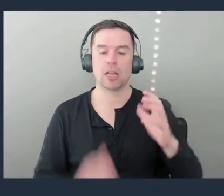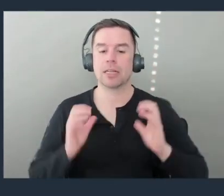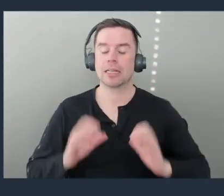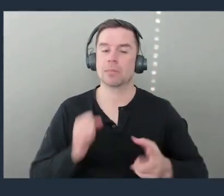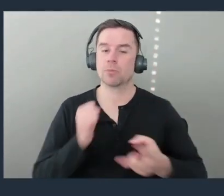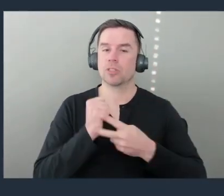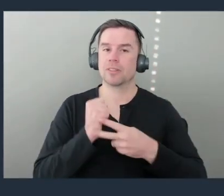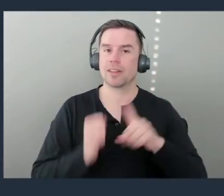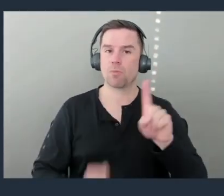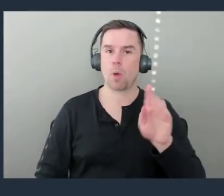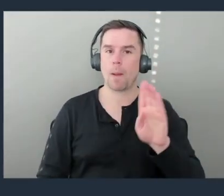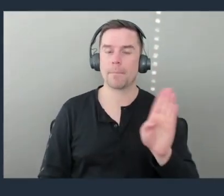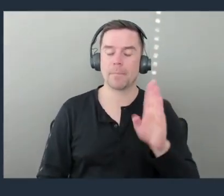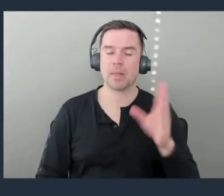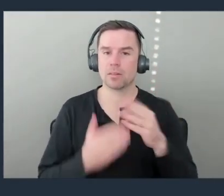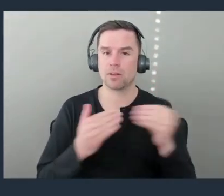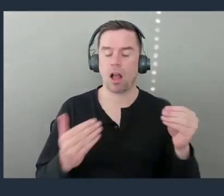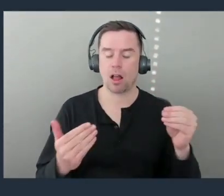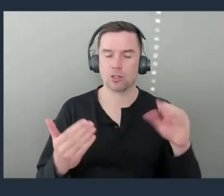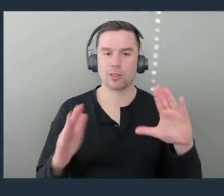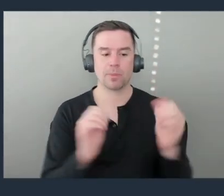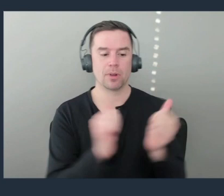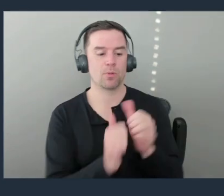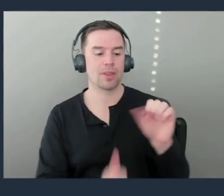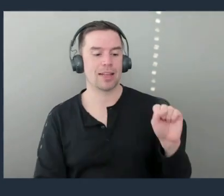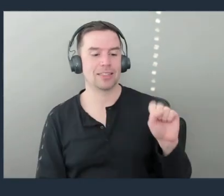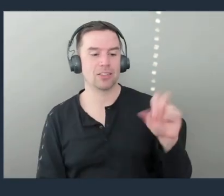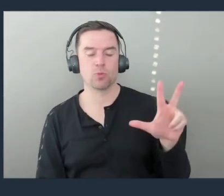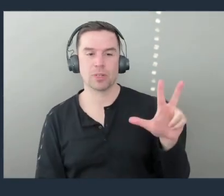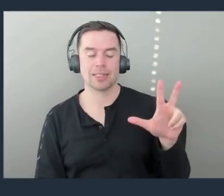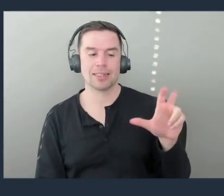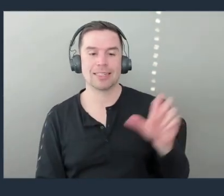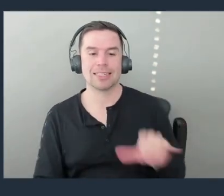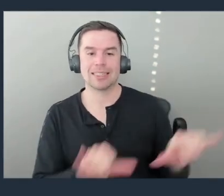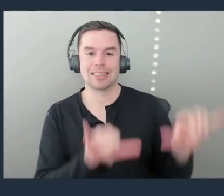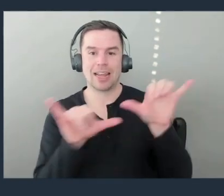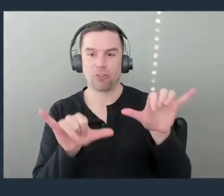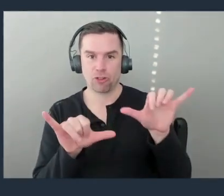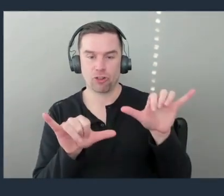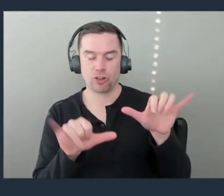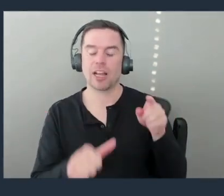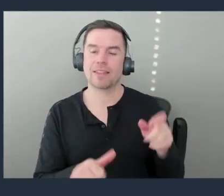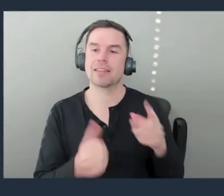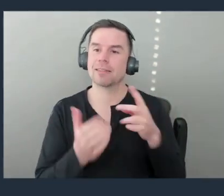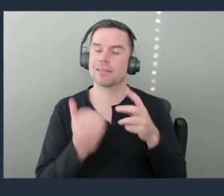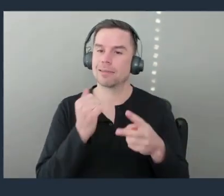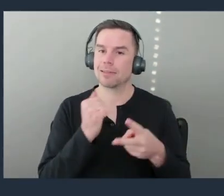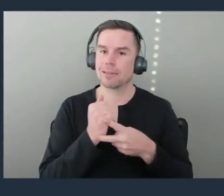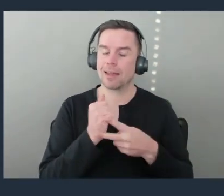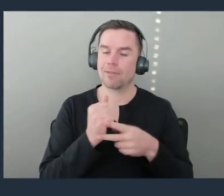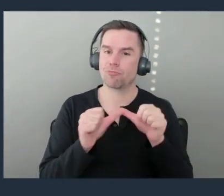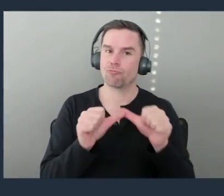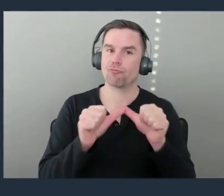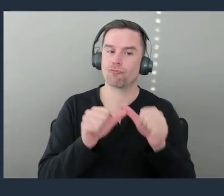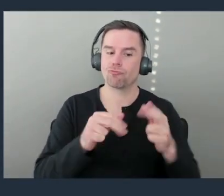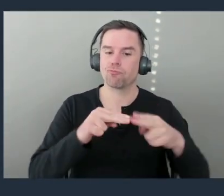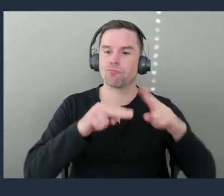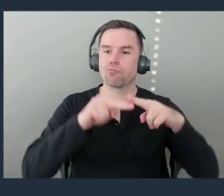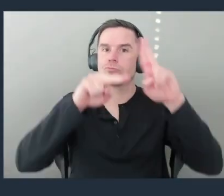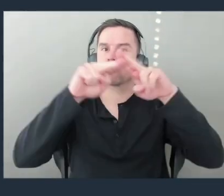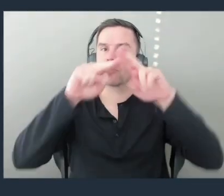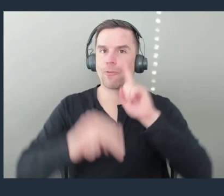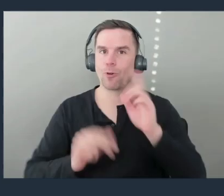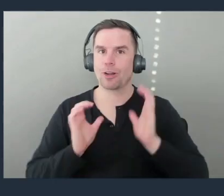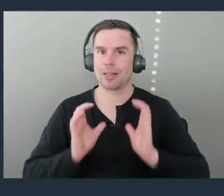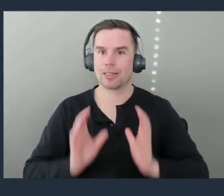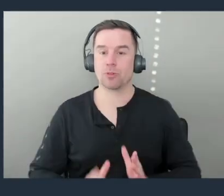tiering when compared to S3 standard, and these savings continue to accumulate for our customers. If you're interested in trying out